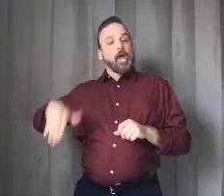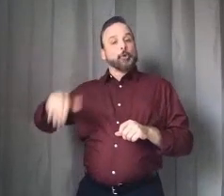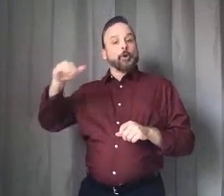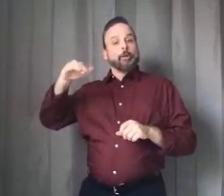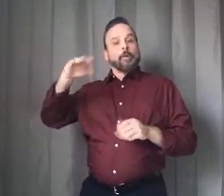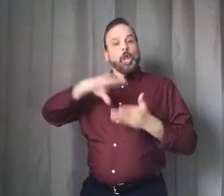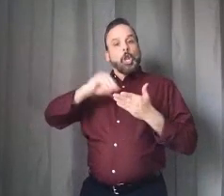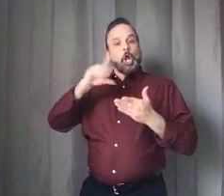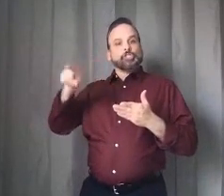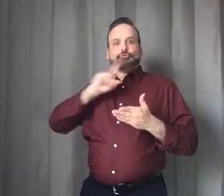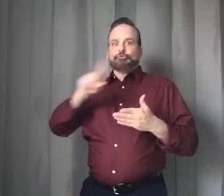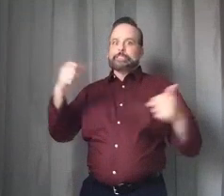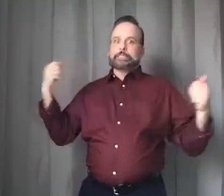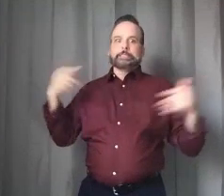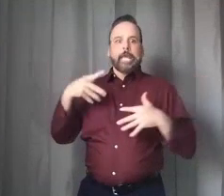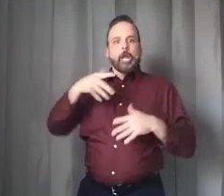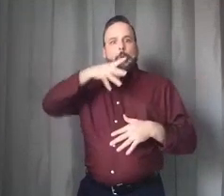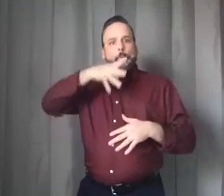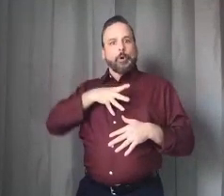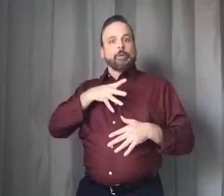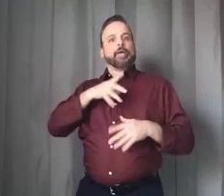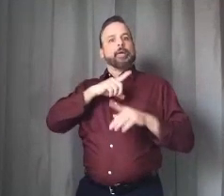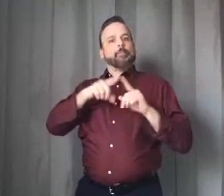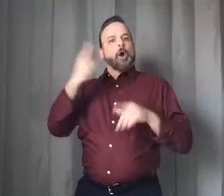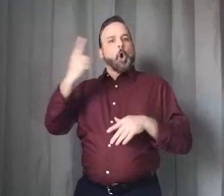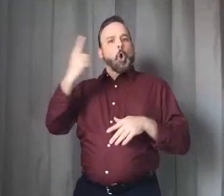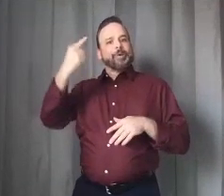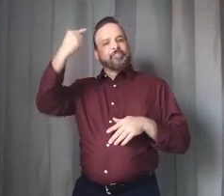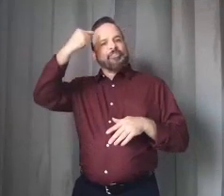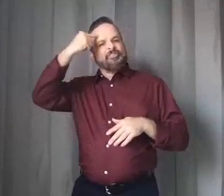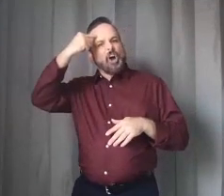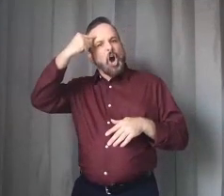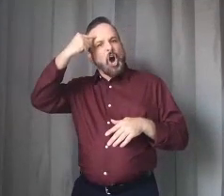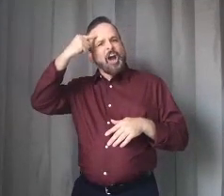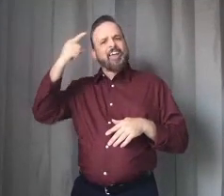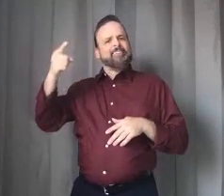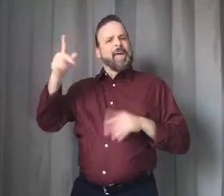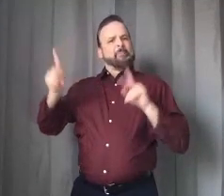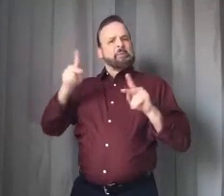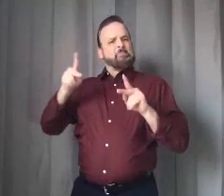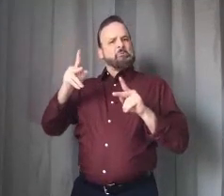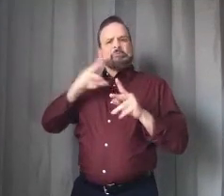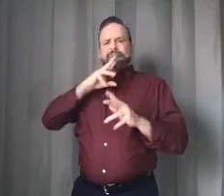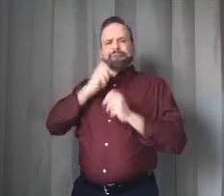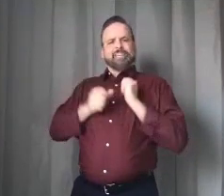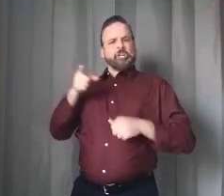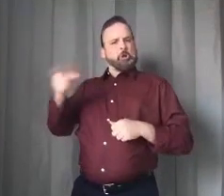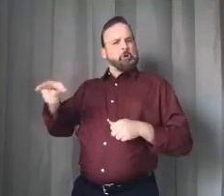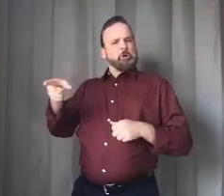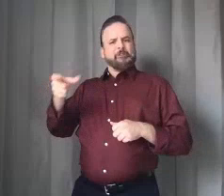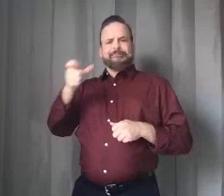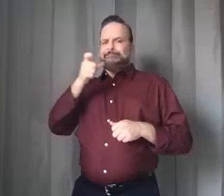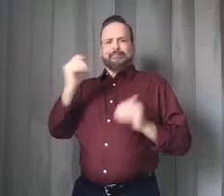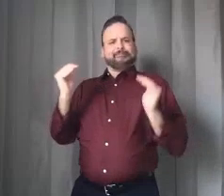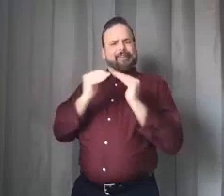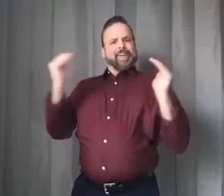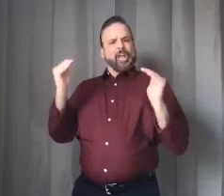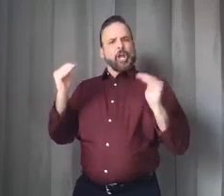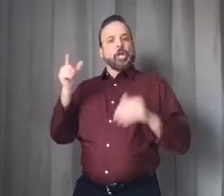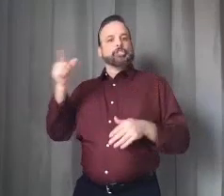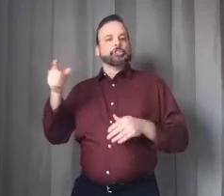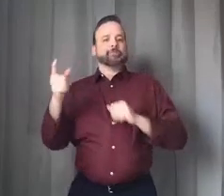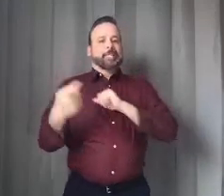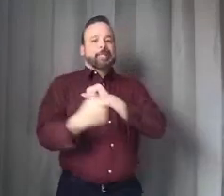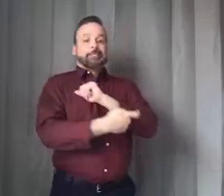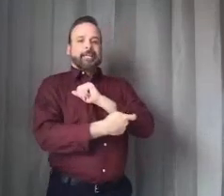about. She was a scary woman, but I always thought she got the short end of the stick. She was sort of like always this like temptress that